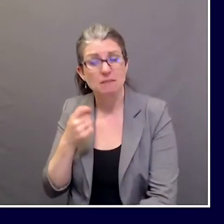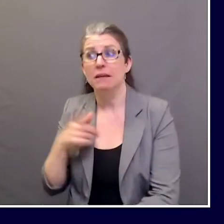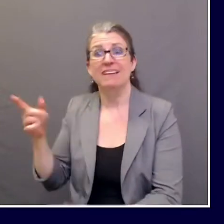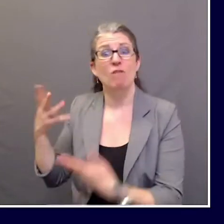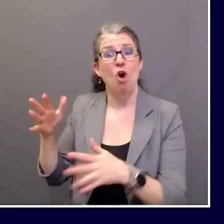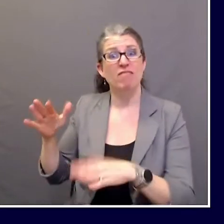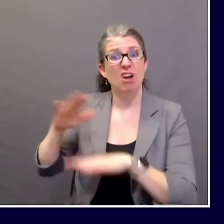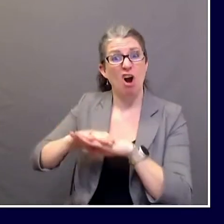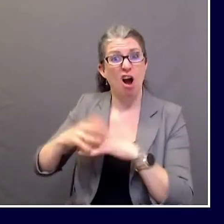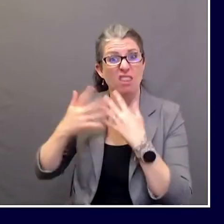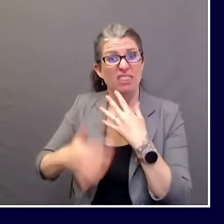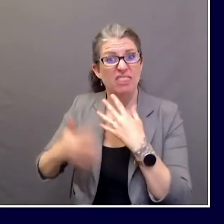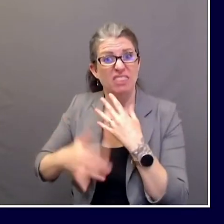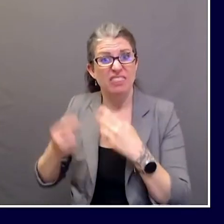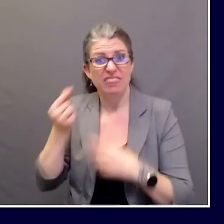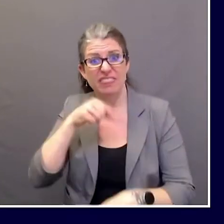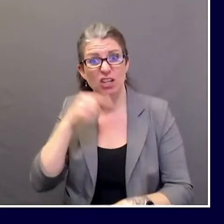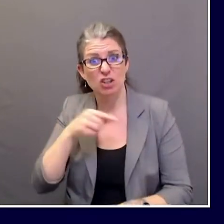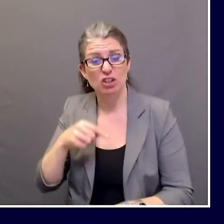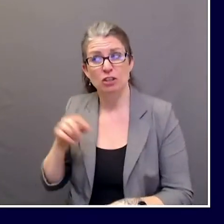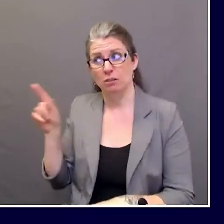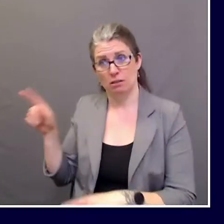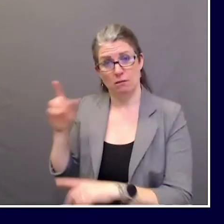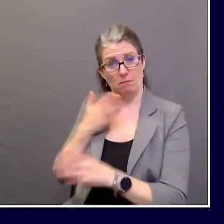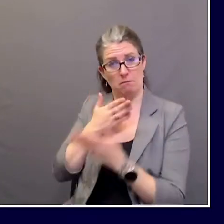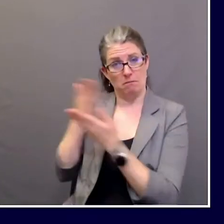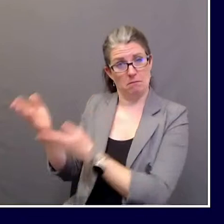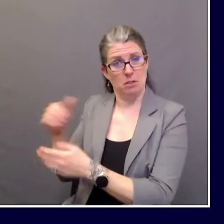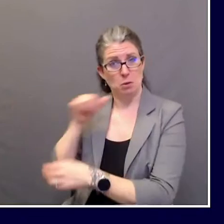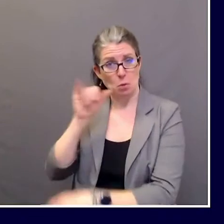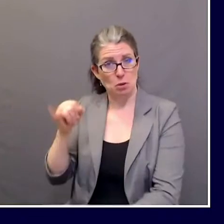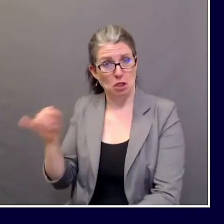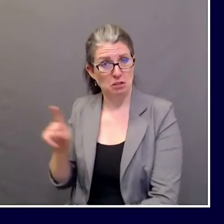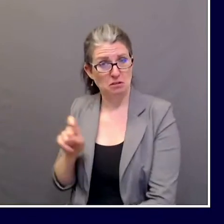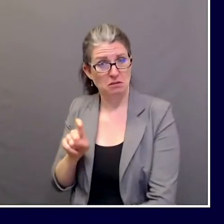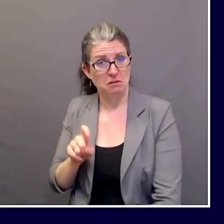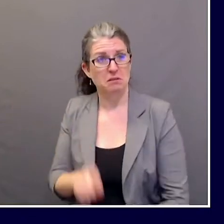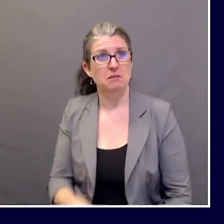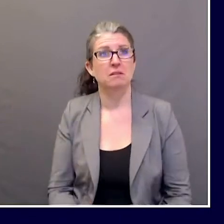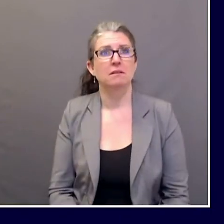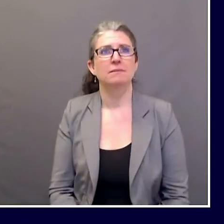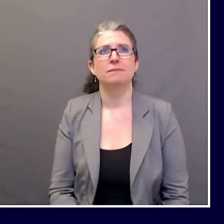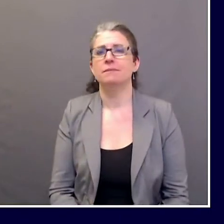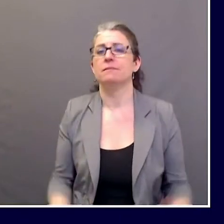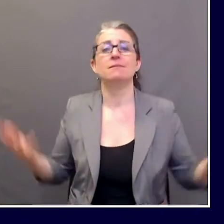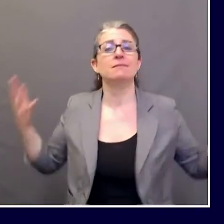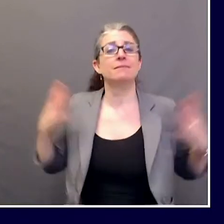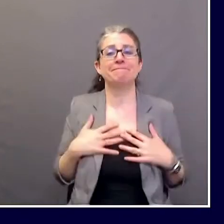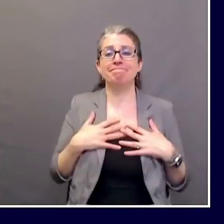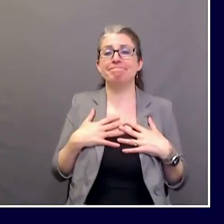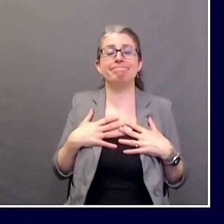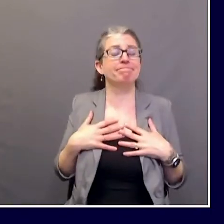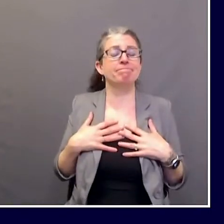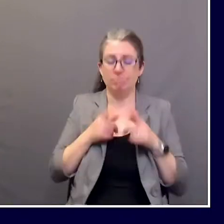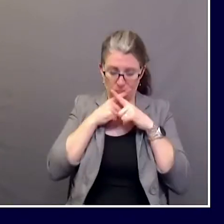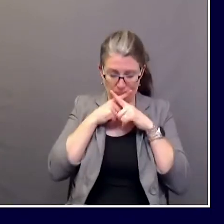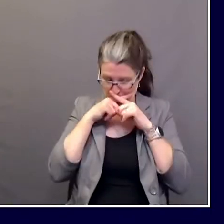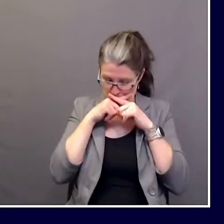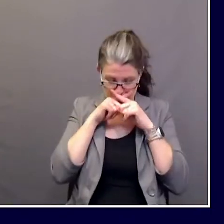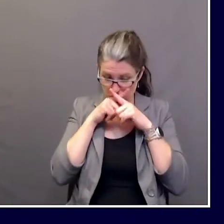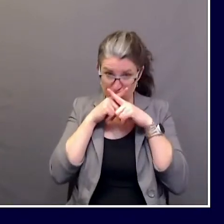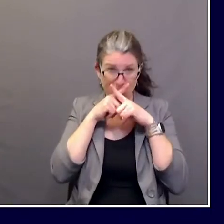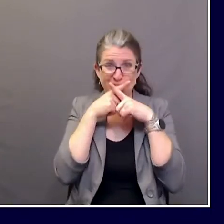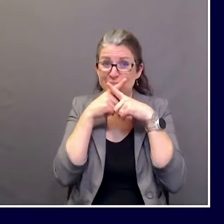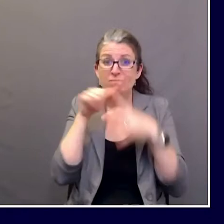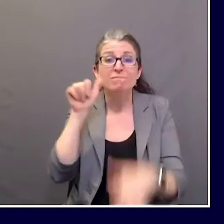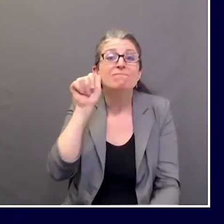or anything of that nature. The risk factors that may or may not exist, given that we only have 6 cases, there may not be risk factors that